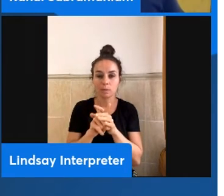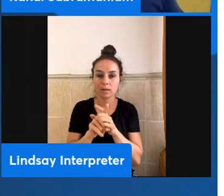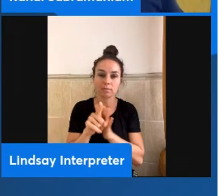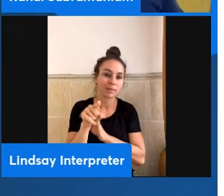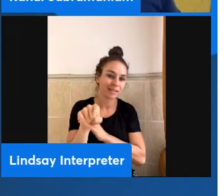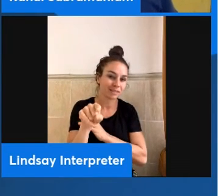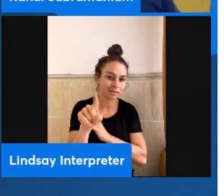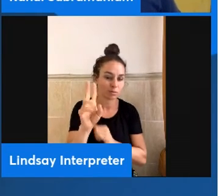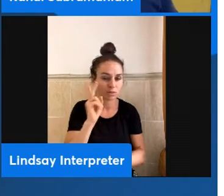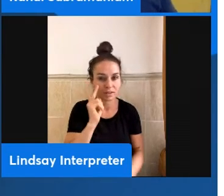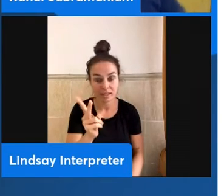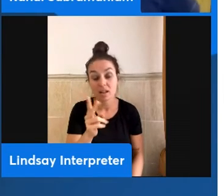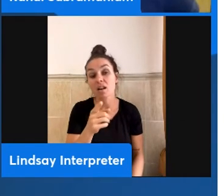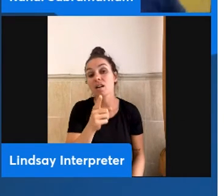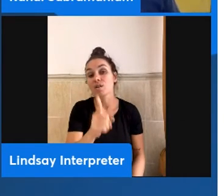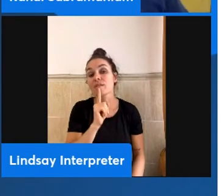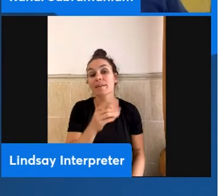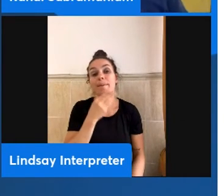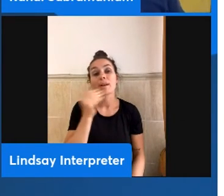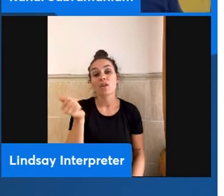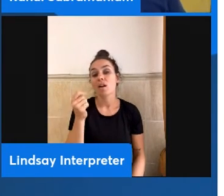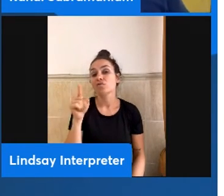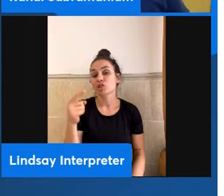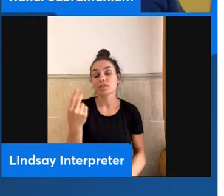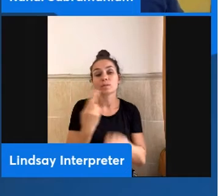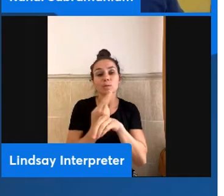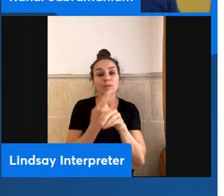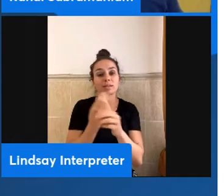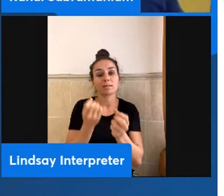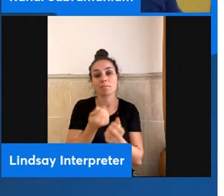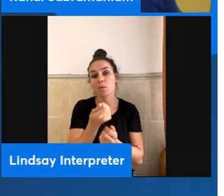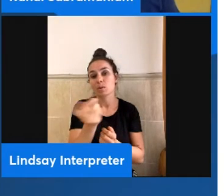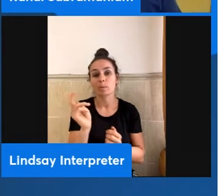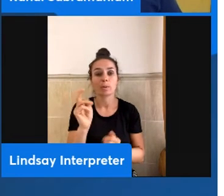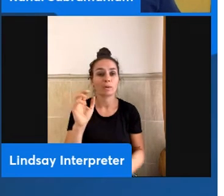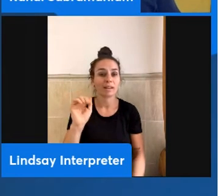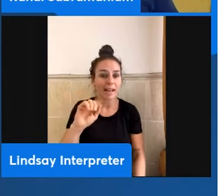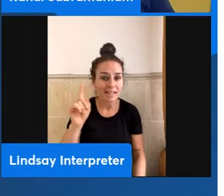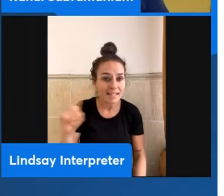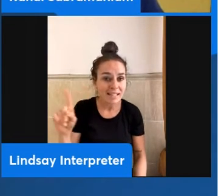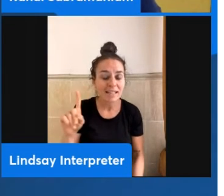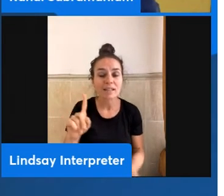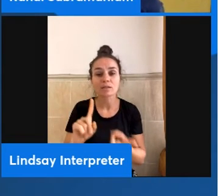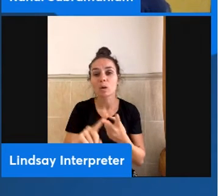And you'd be better off just using multiple AZs or multiple